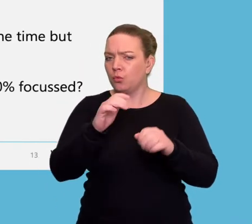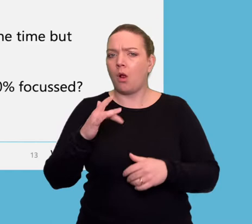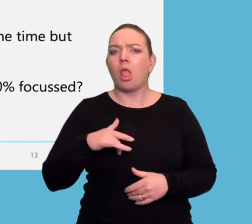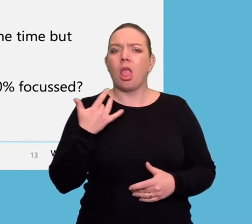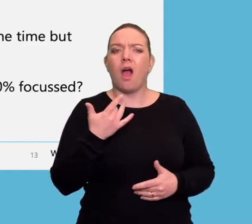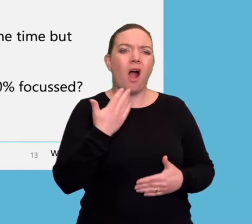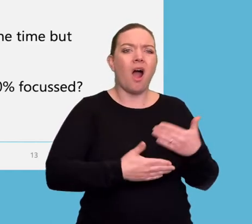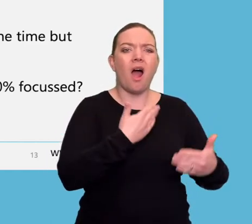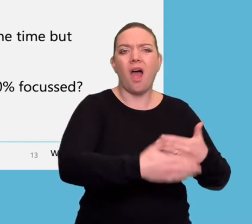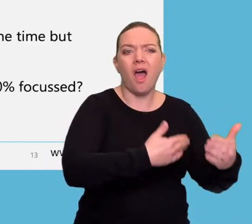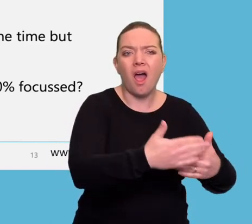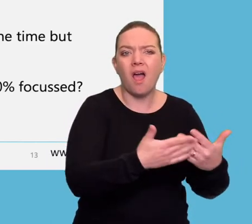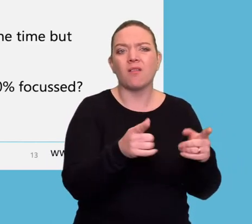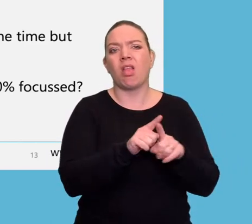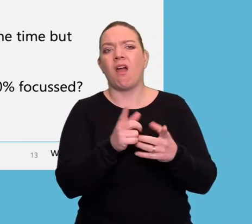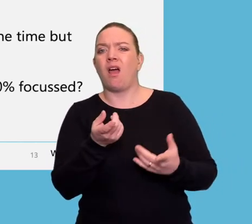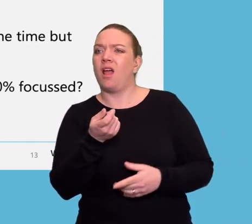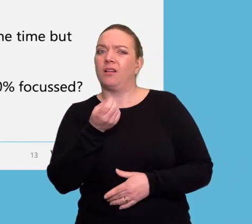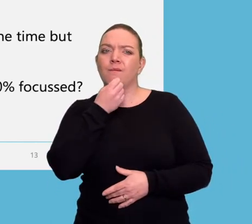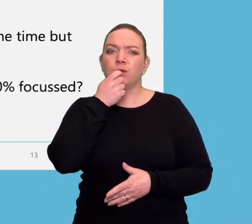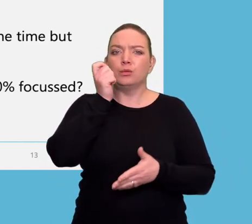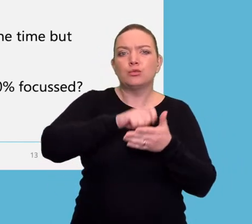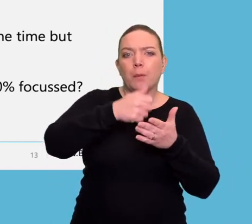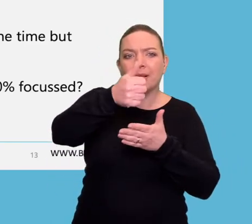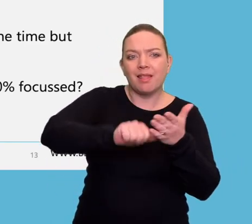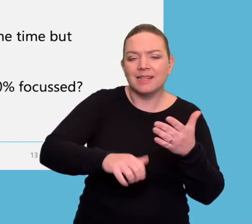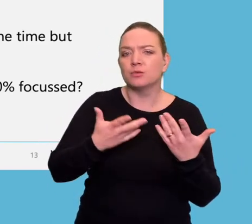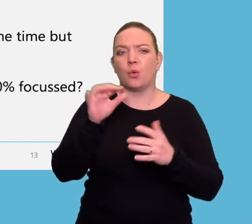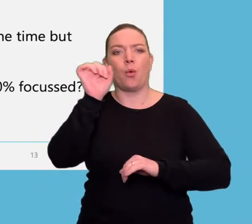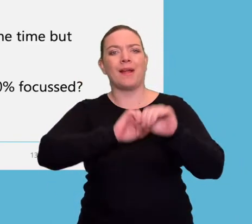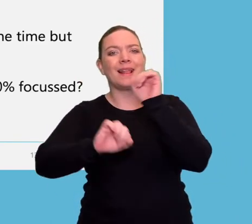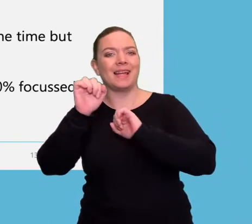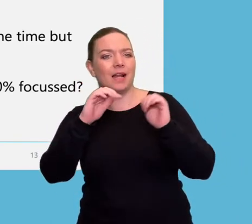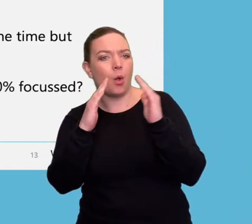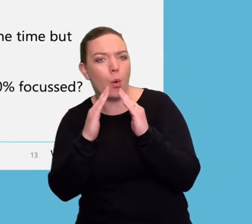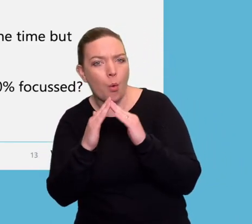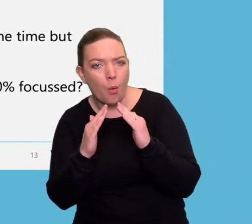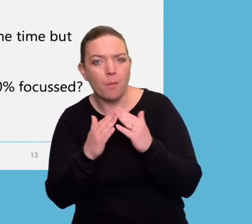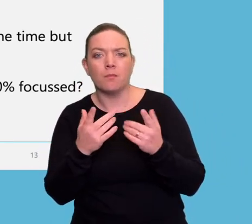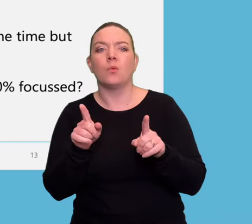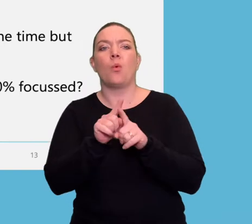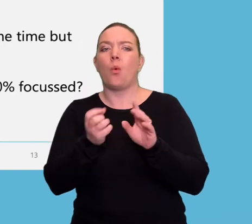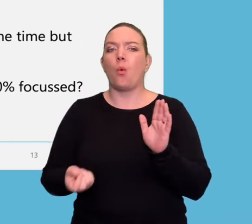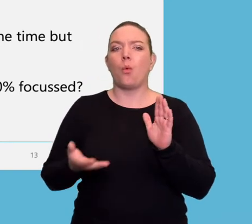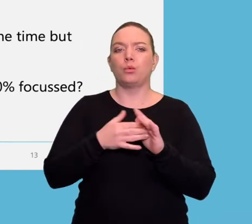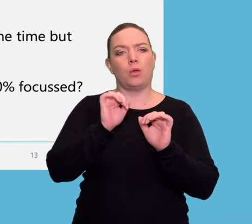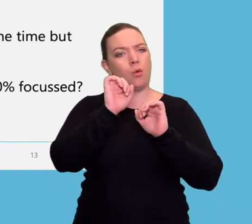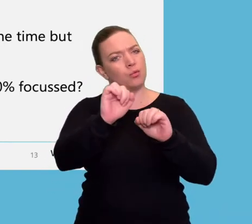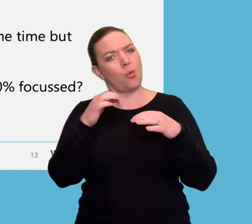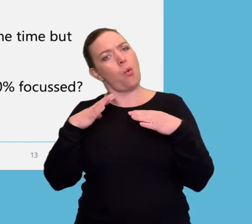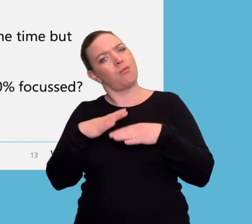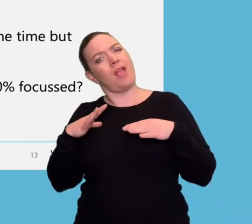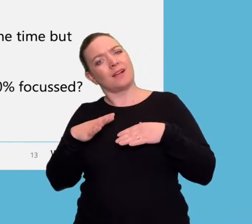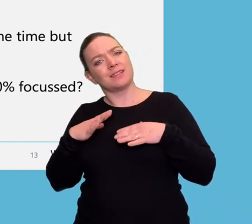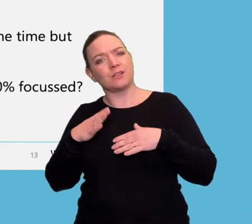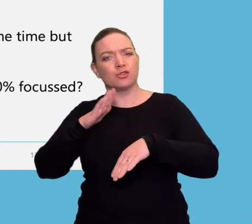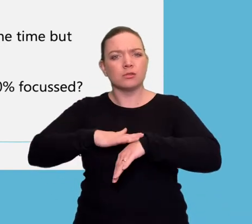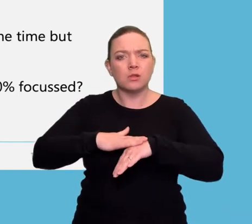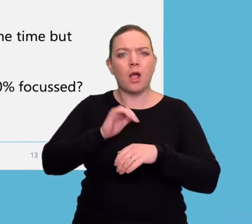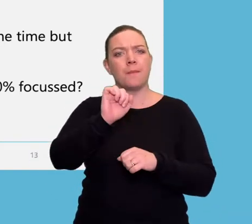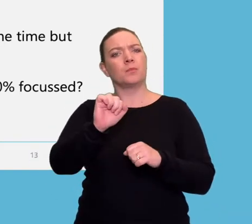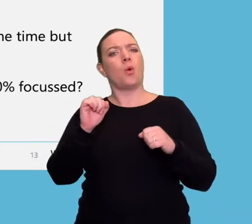administration, so this could be writing a food shopping list or cleaning your home, and also include things like relaxation time and